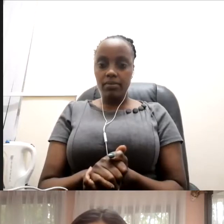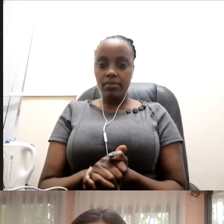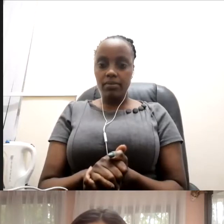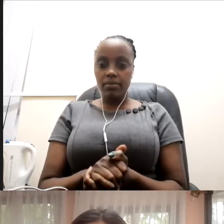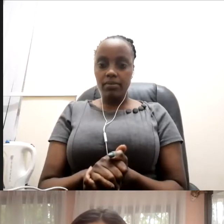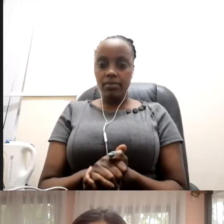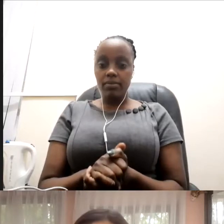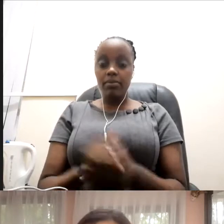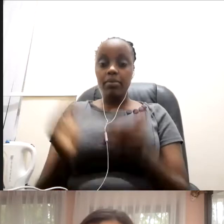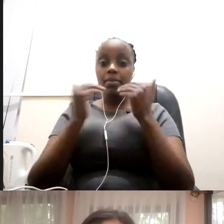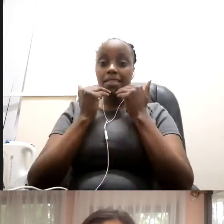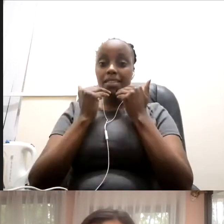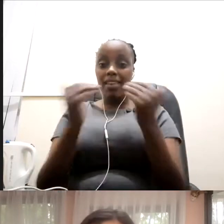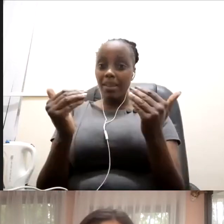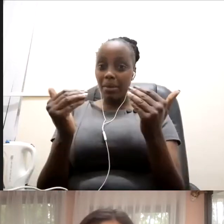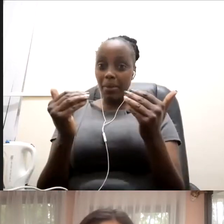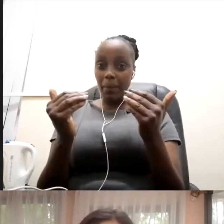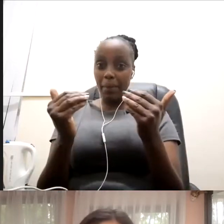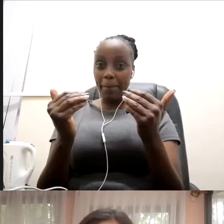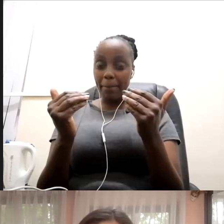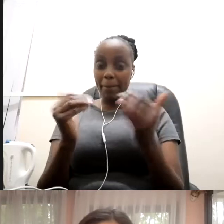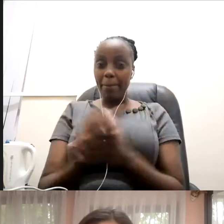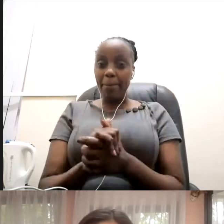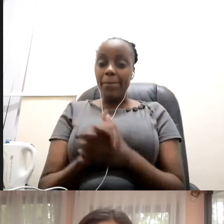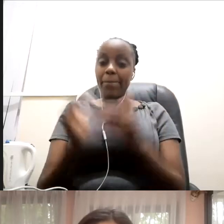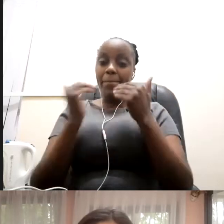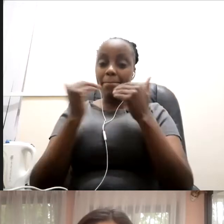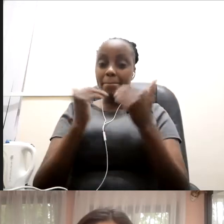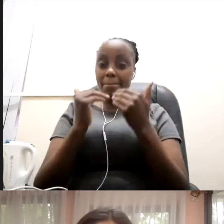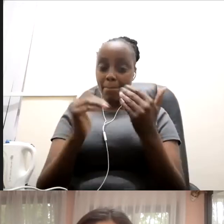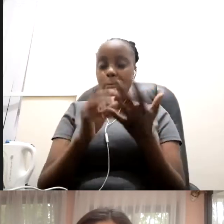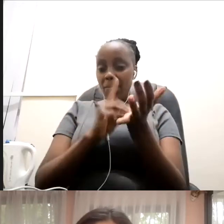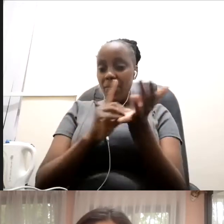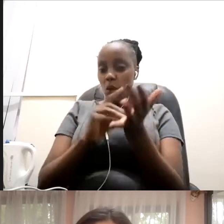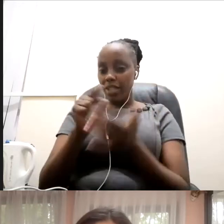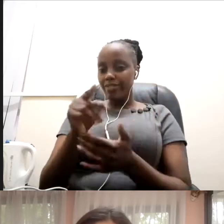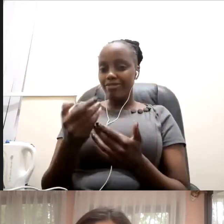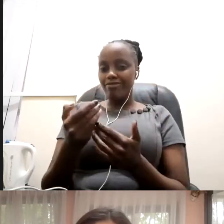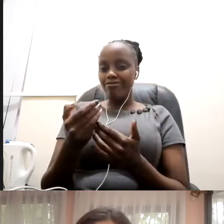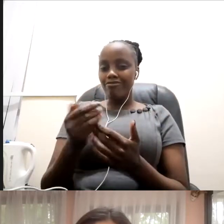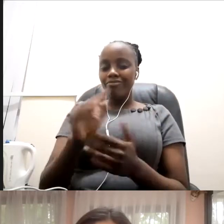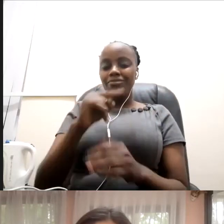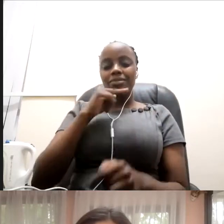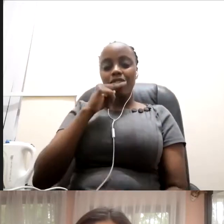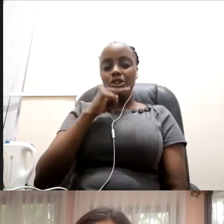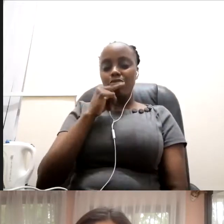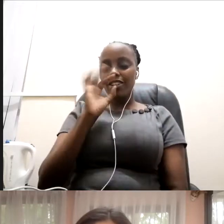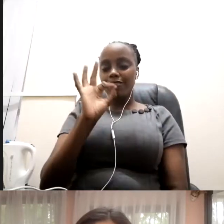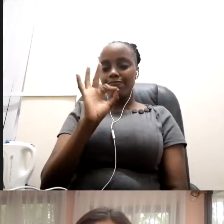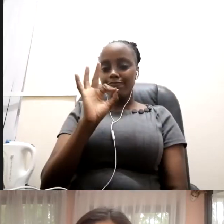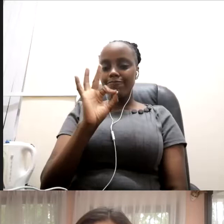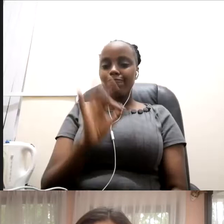Thank you. Thank you, Dr. Schroeder. Thanks for your remarks.